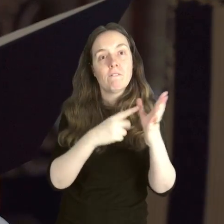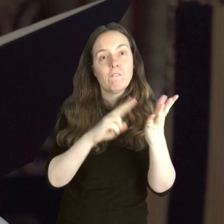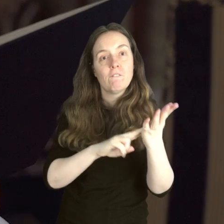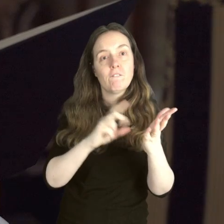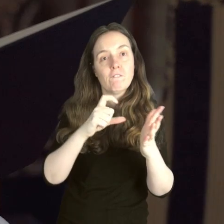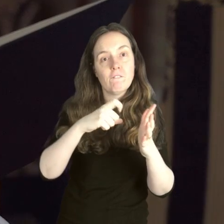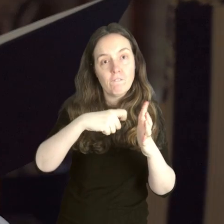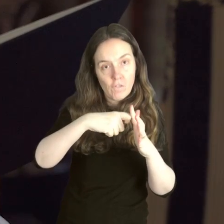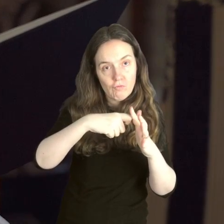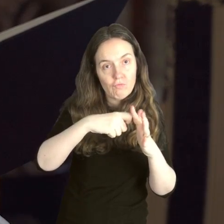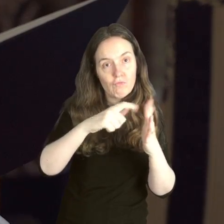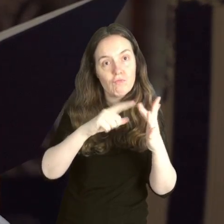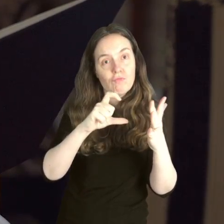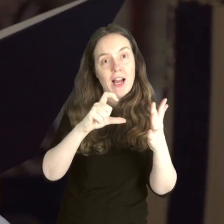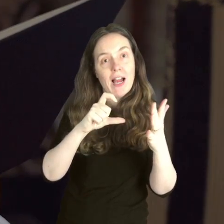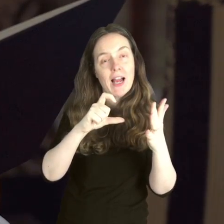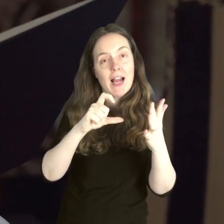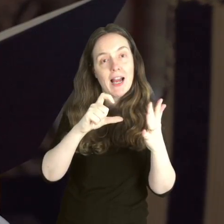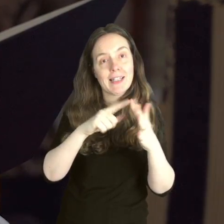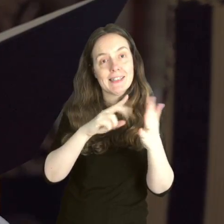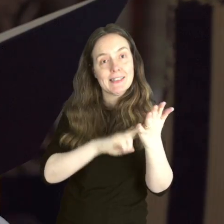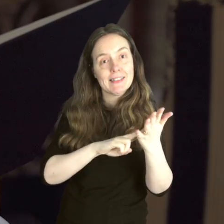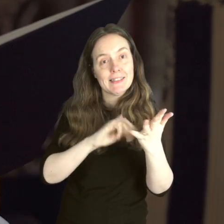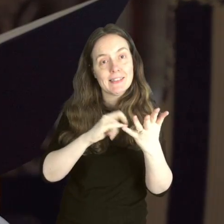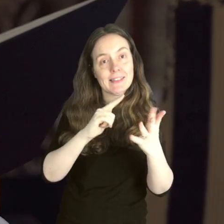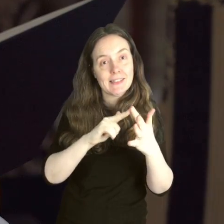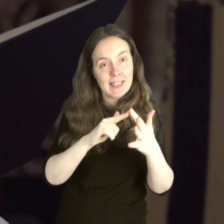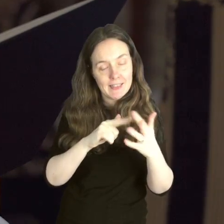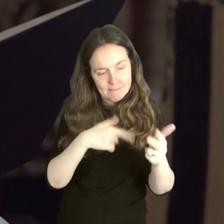frankincense, and myrrh.